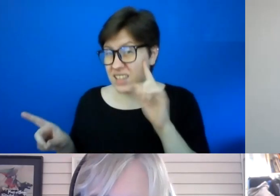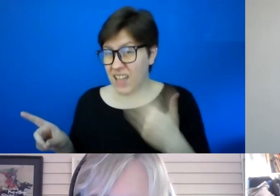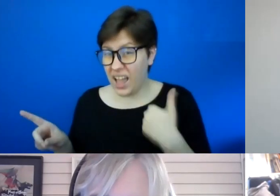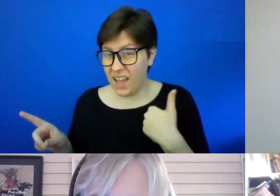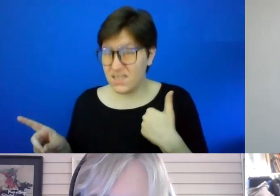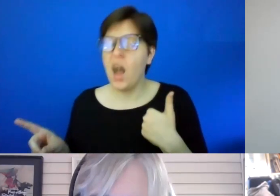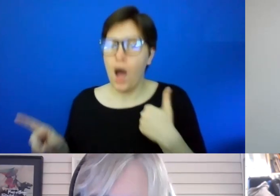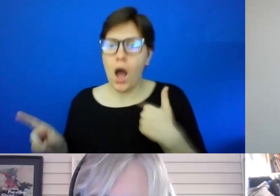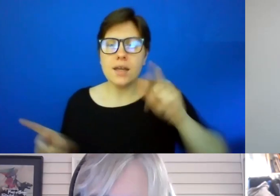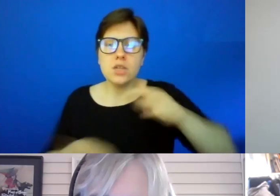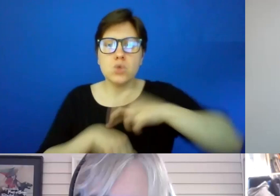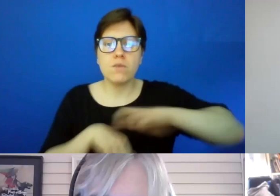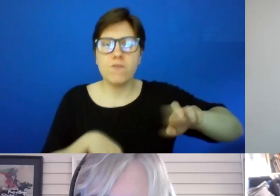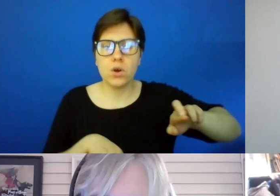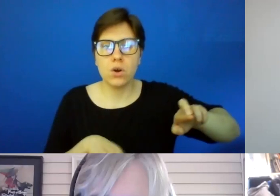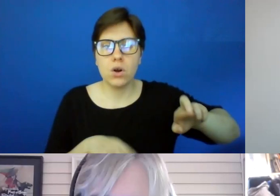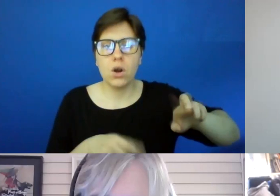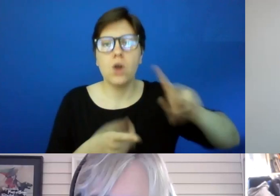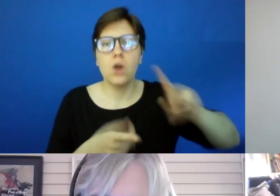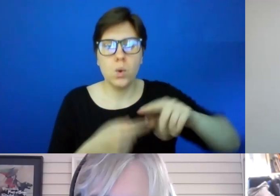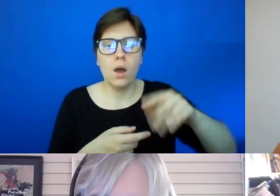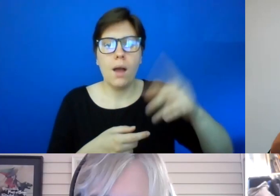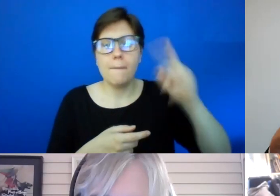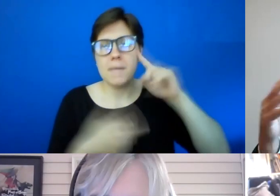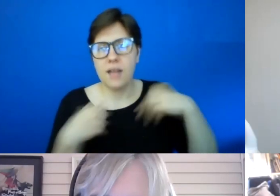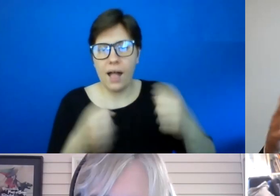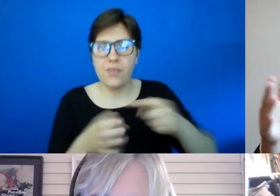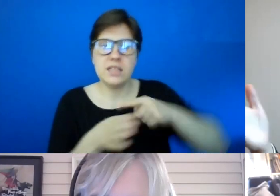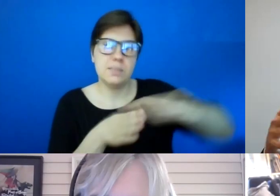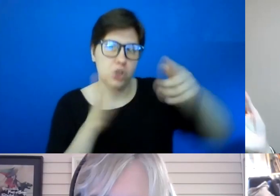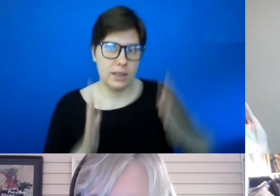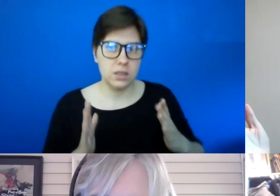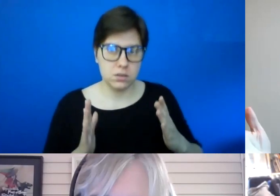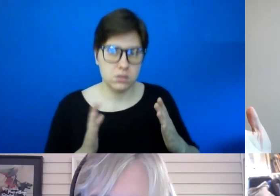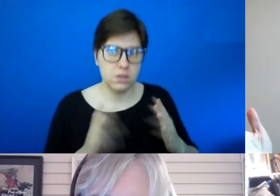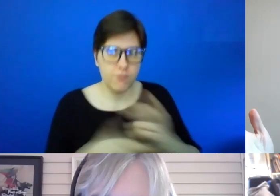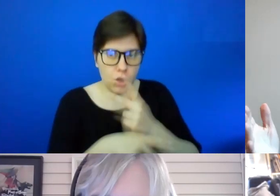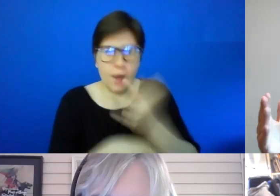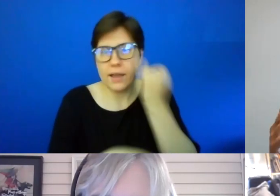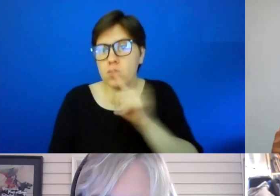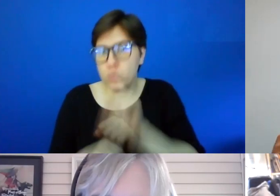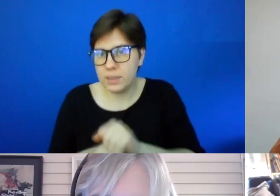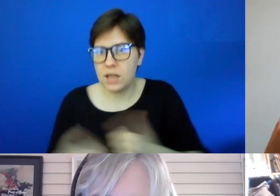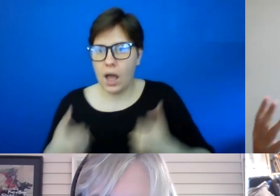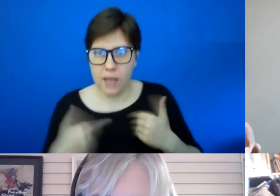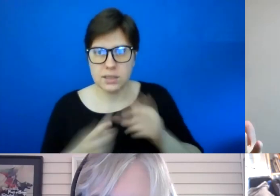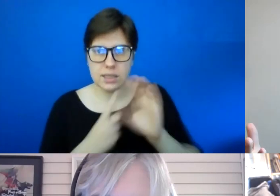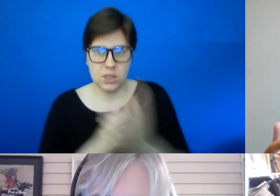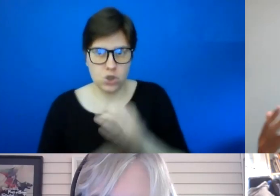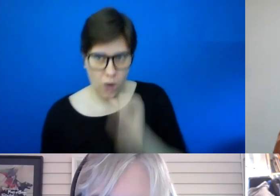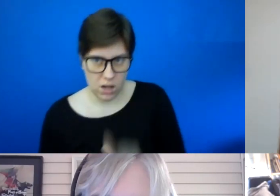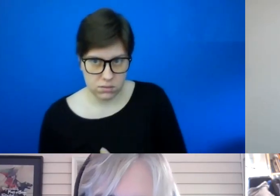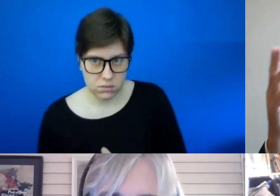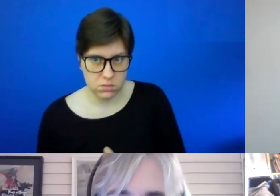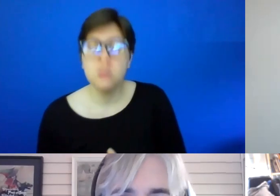refer the patient to a mental health specialist to determine whether she does or not. The